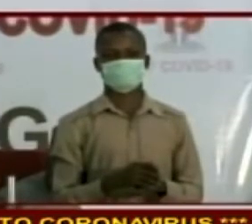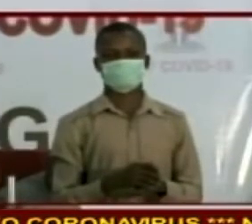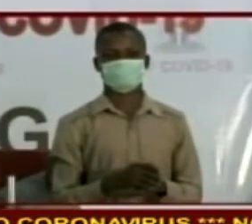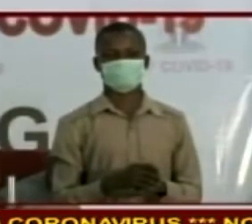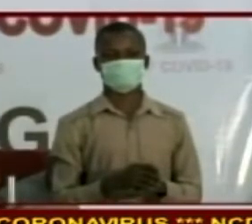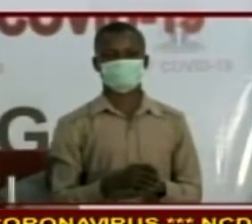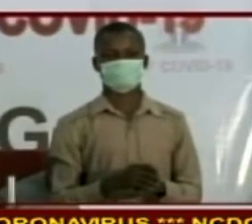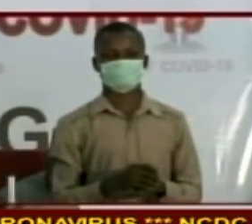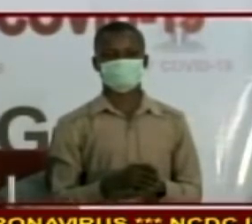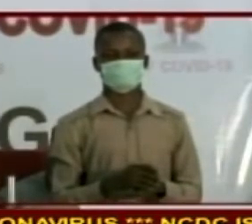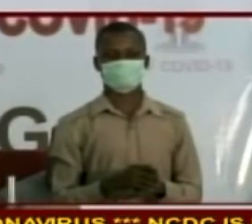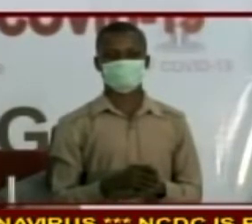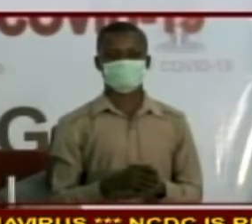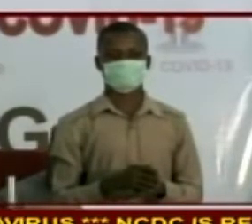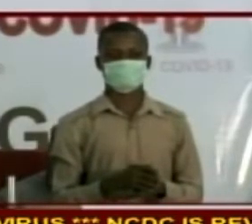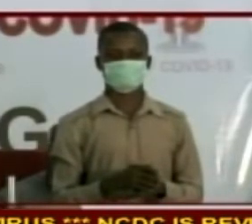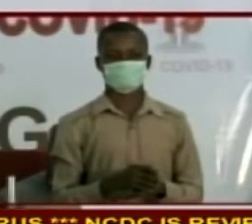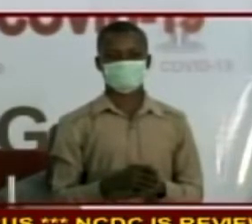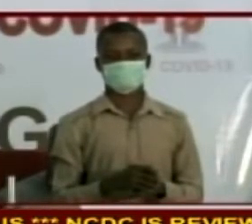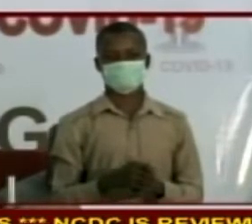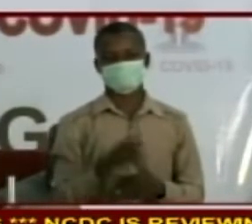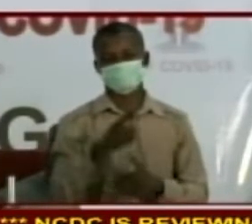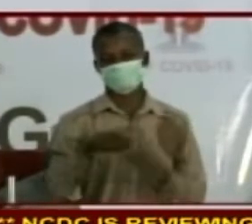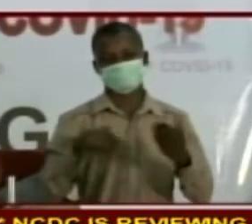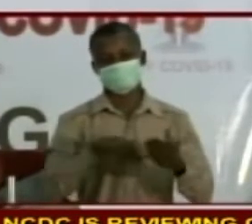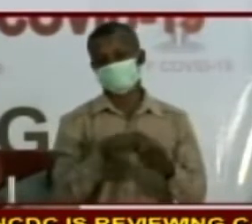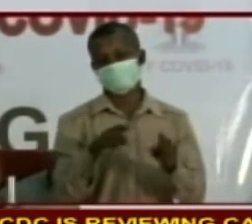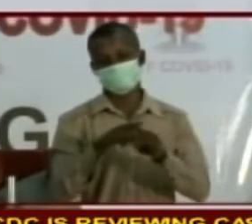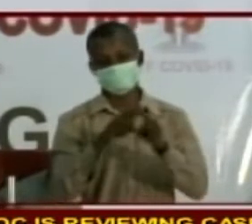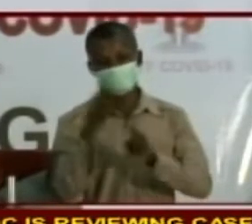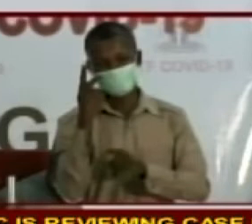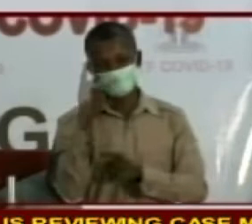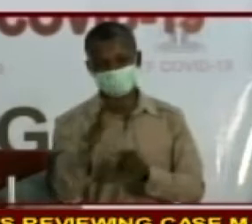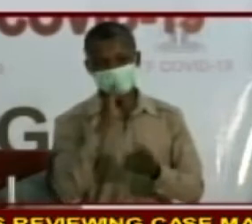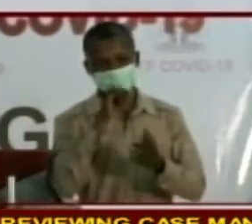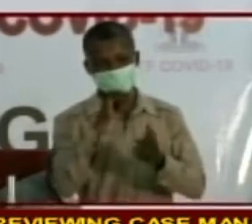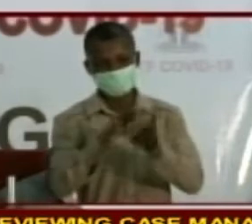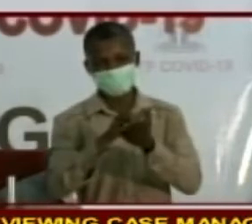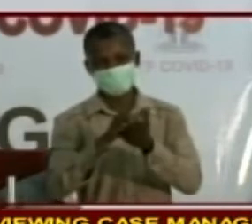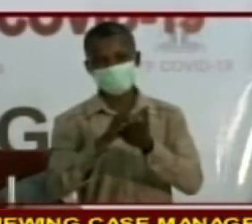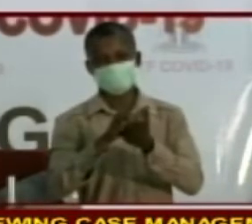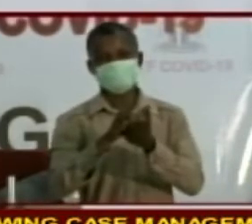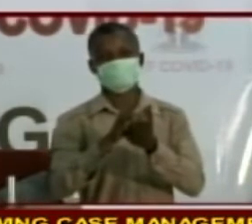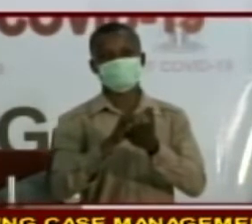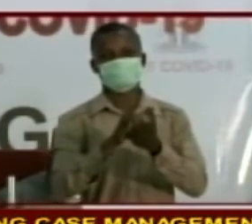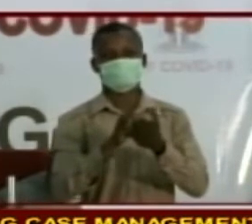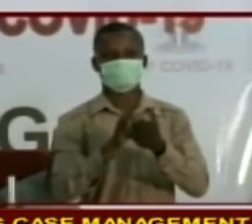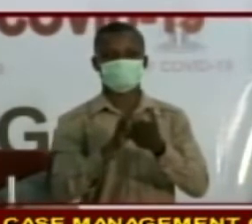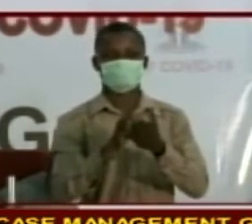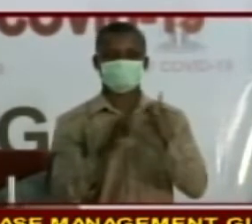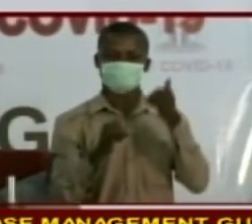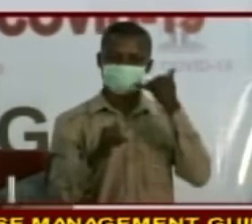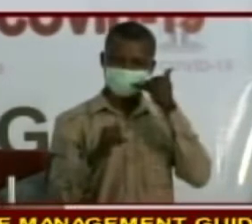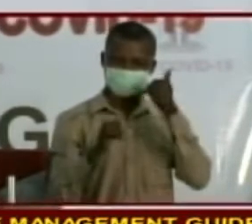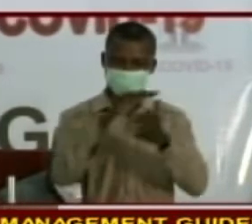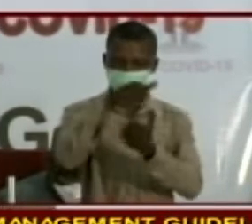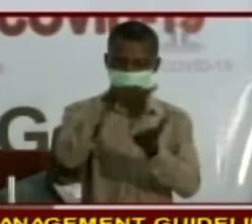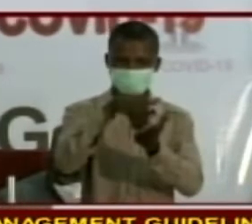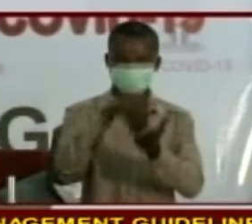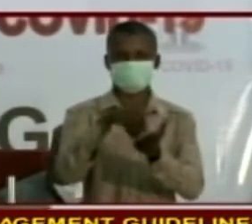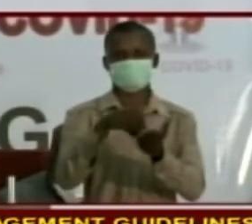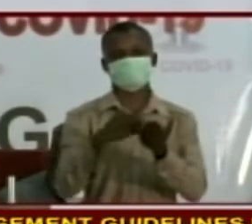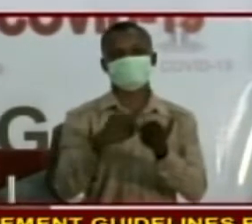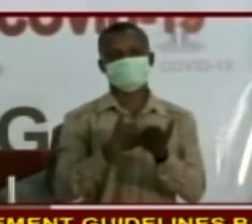what was also observed was that the call center is